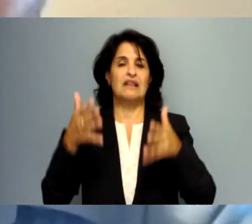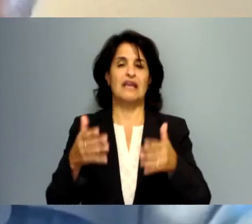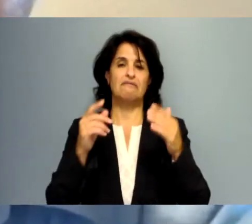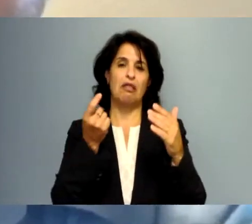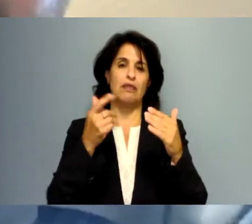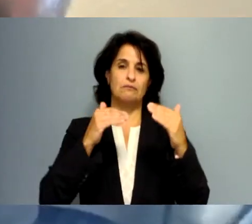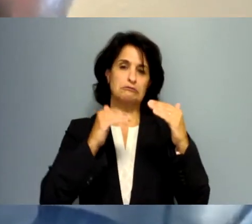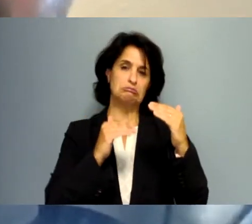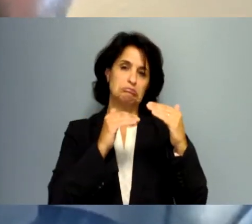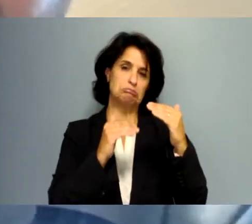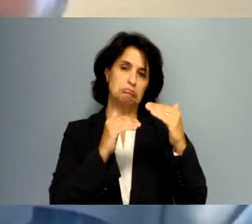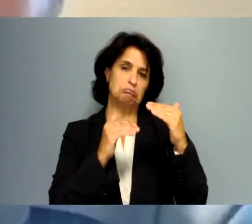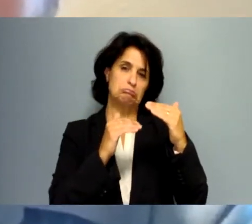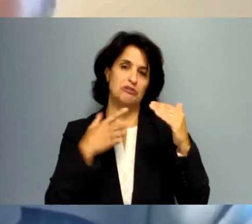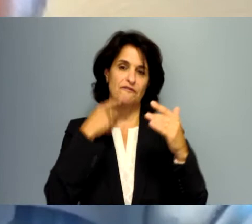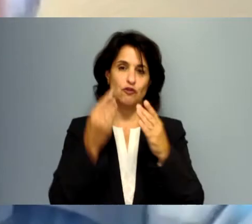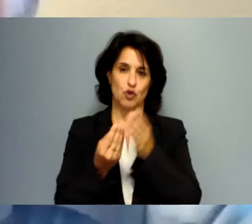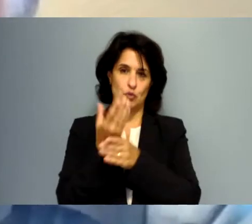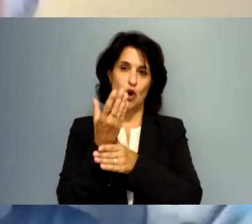room for growth.